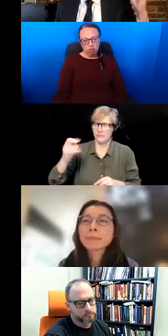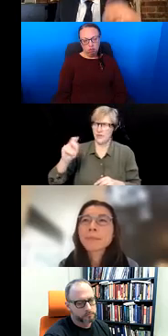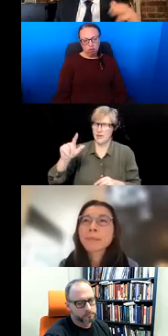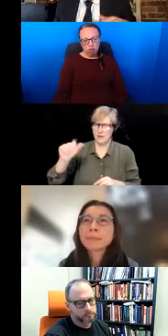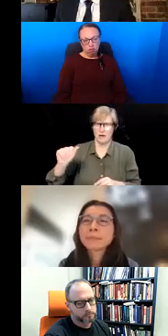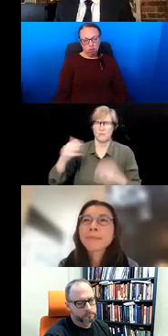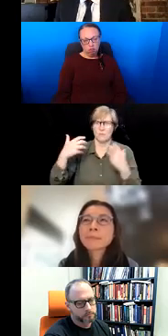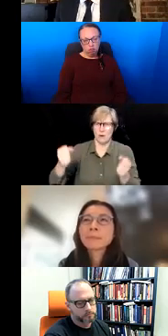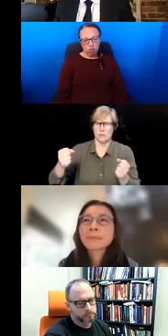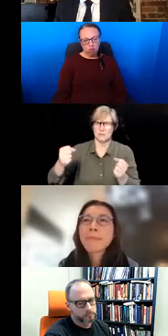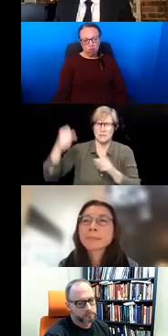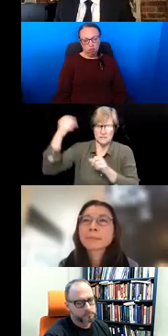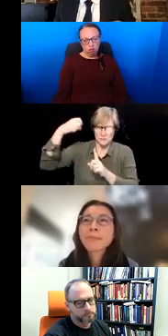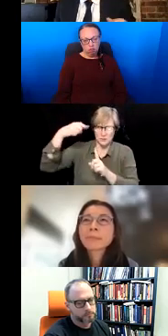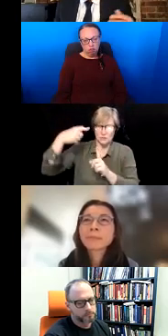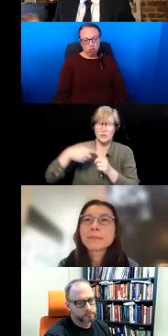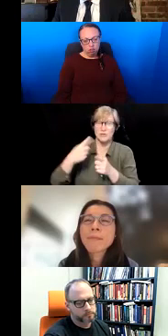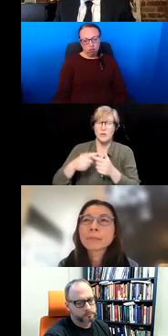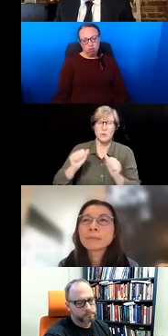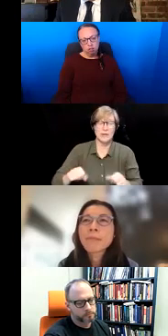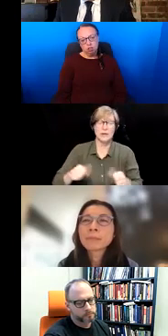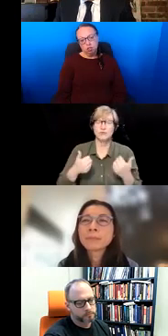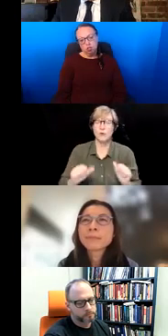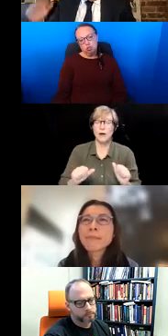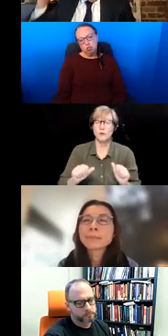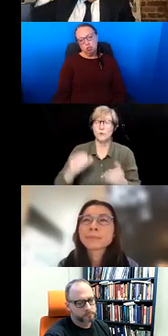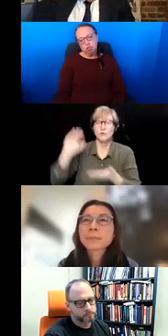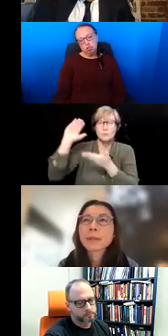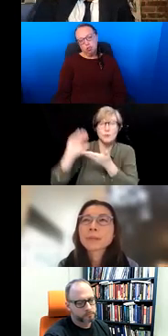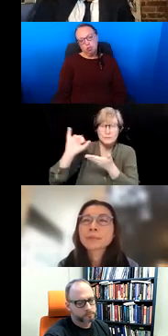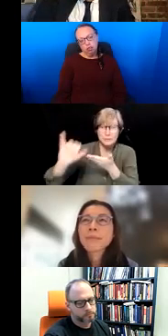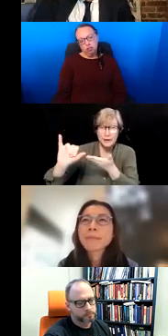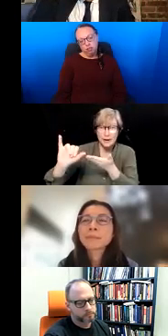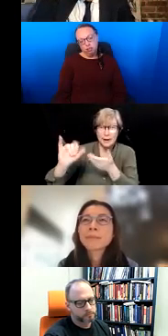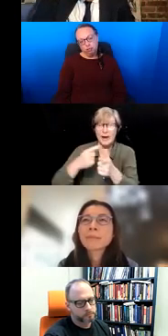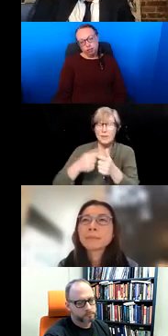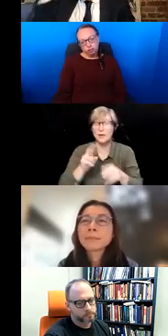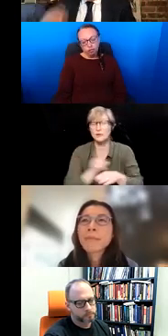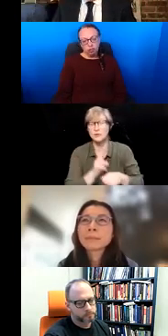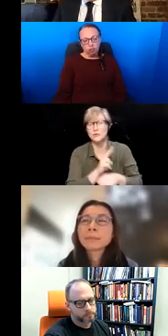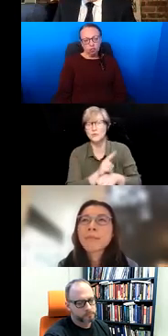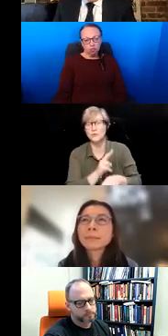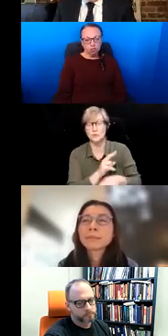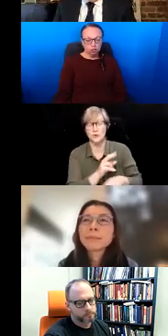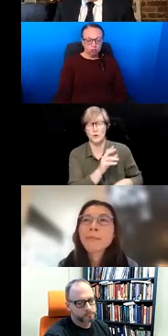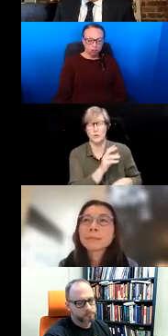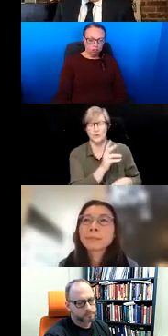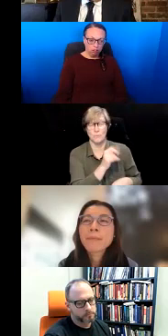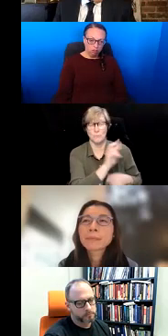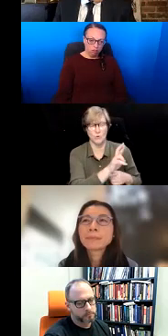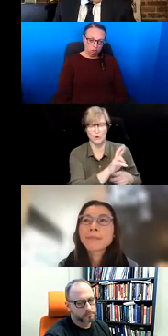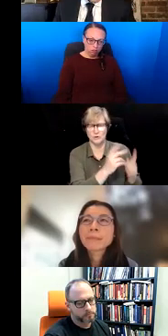transiently manipulate that excitability, in this case, suppress it, and then use the motor evoked potentials over time to see